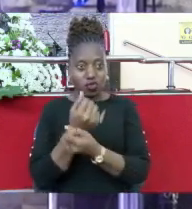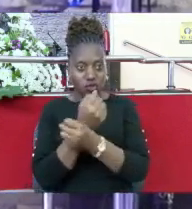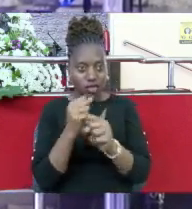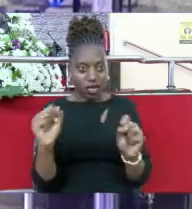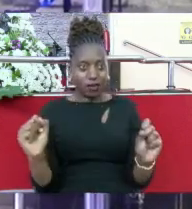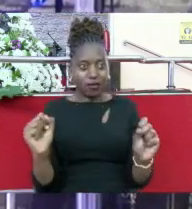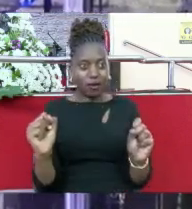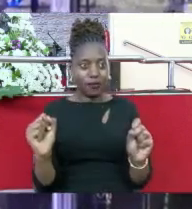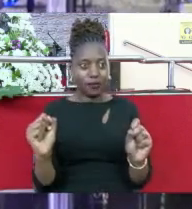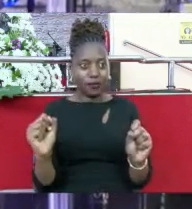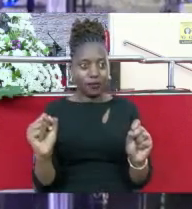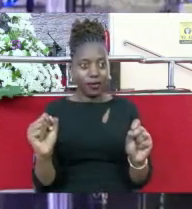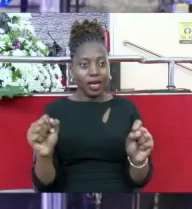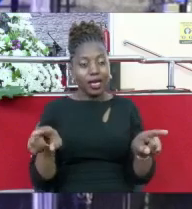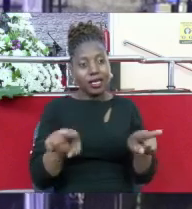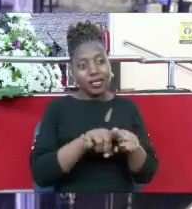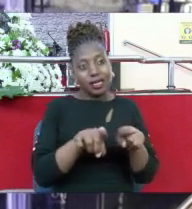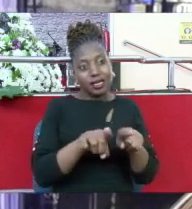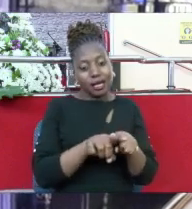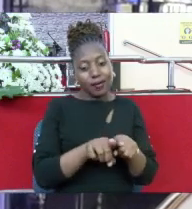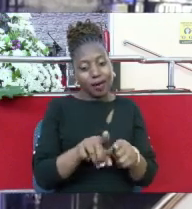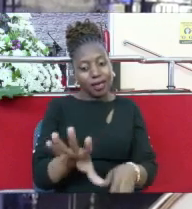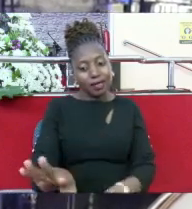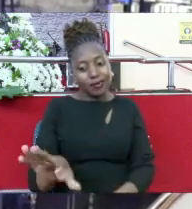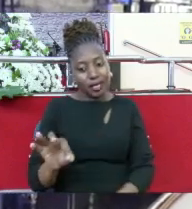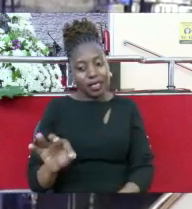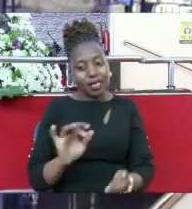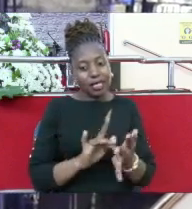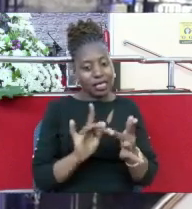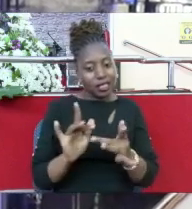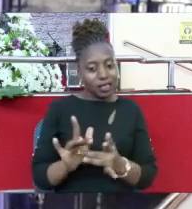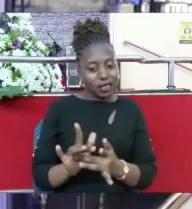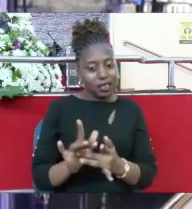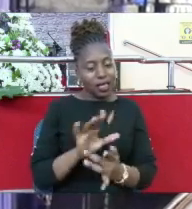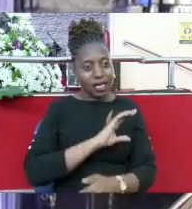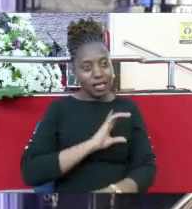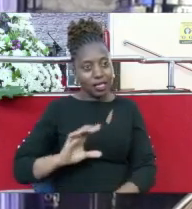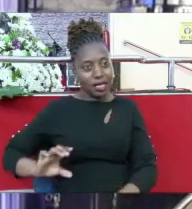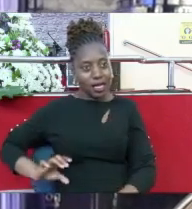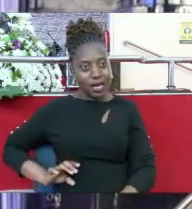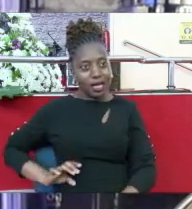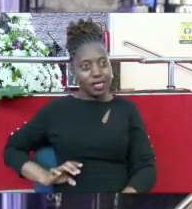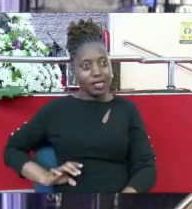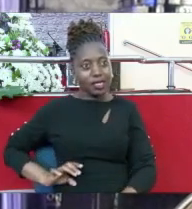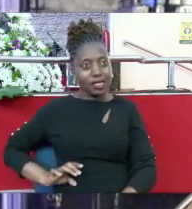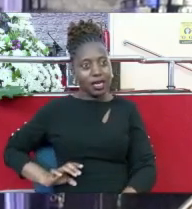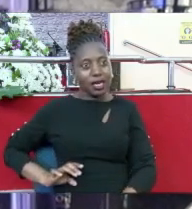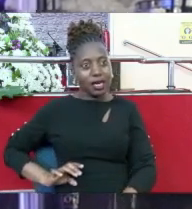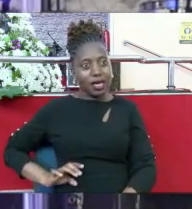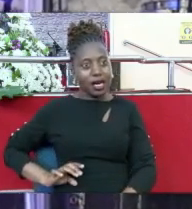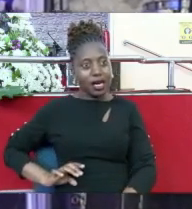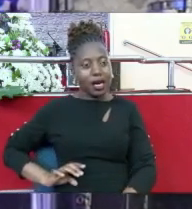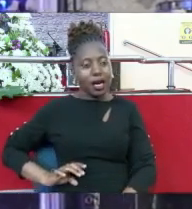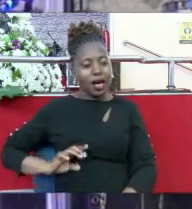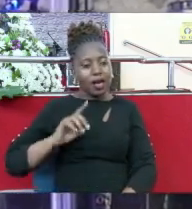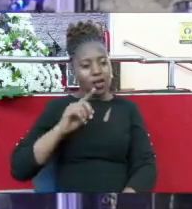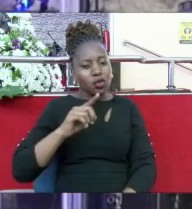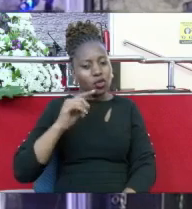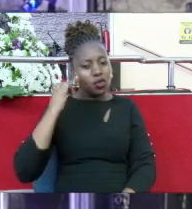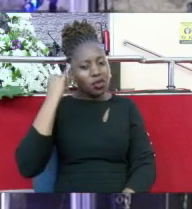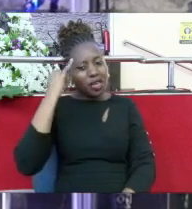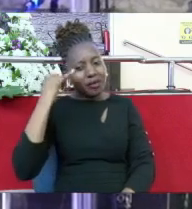It's like you are taking Jesus Christ. Do you think Jesus Christ is enjoying that sexual relationship? Because he's